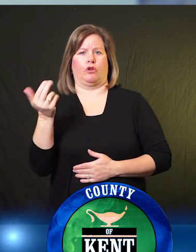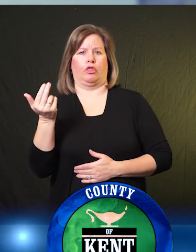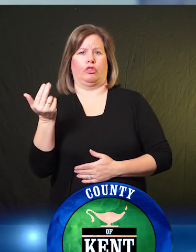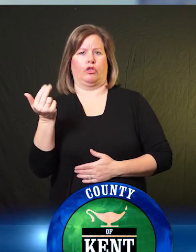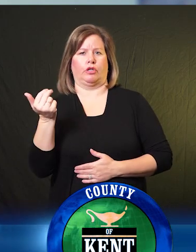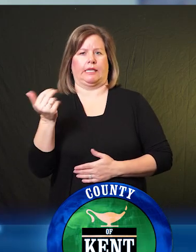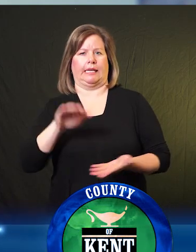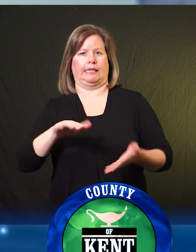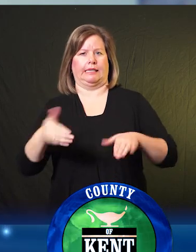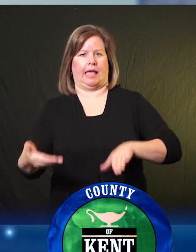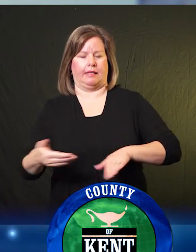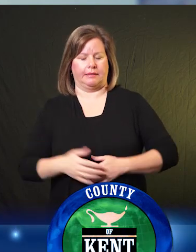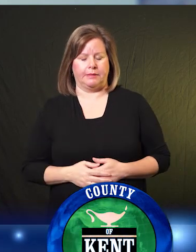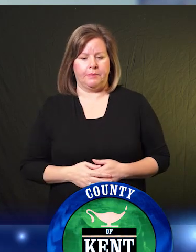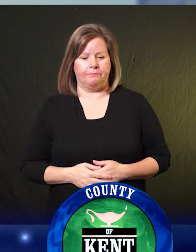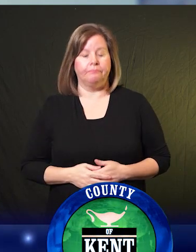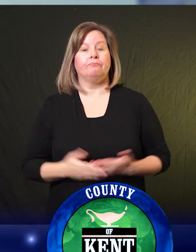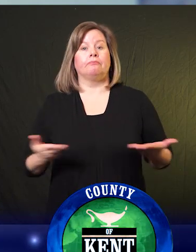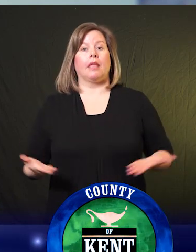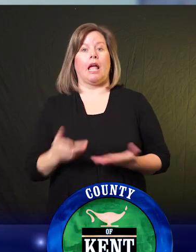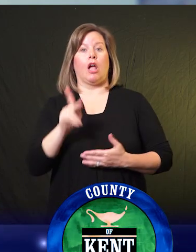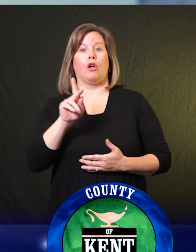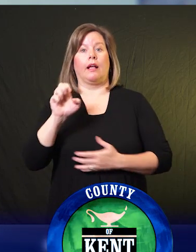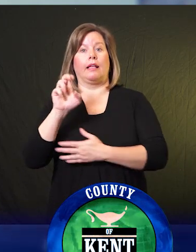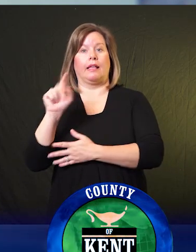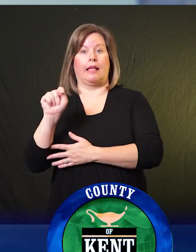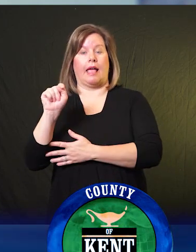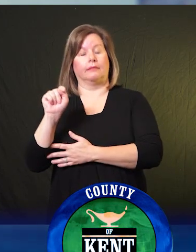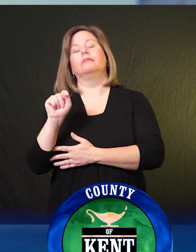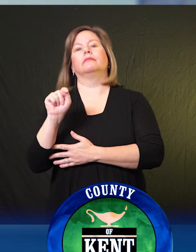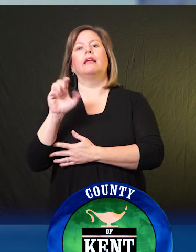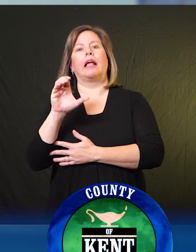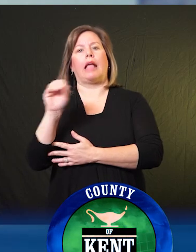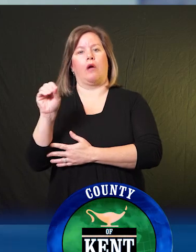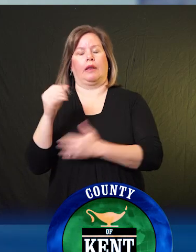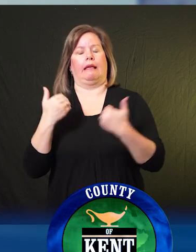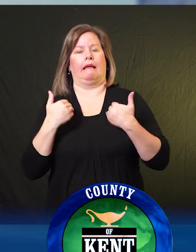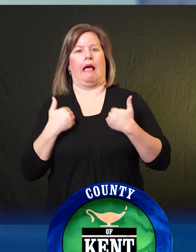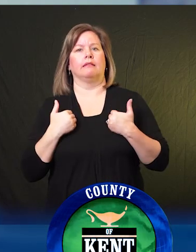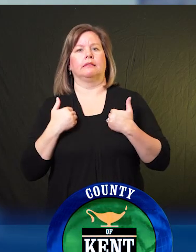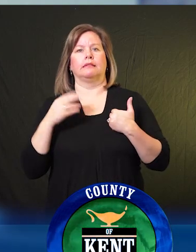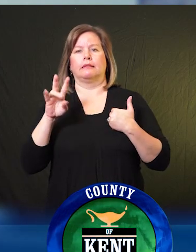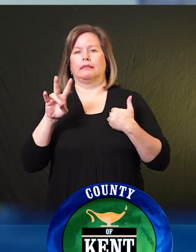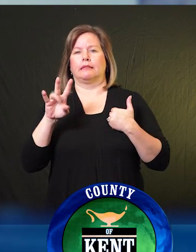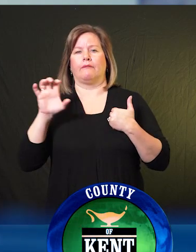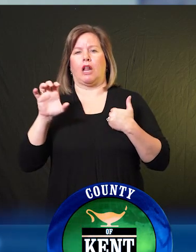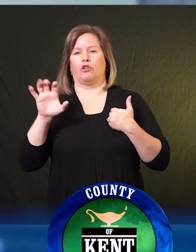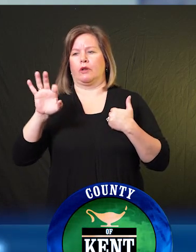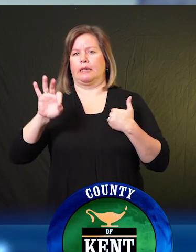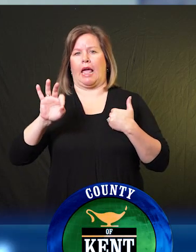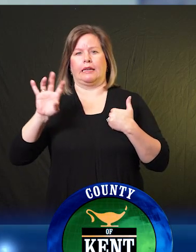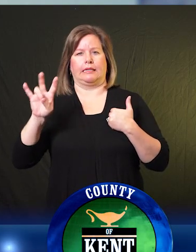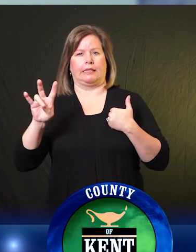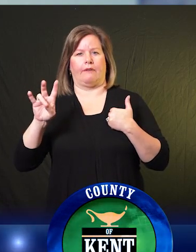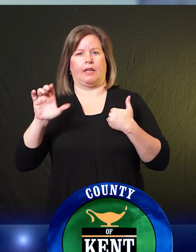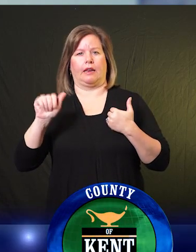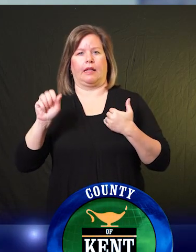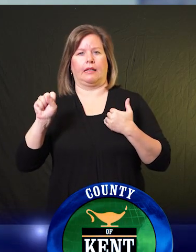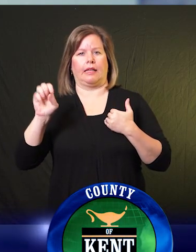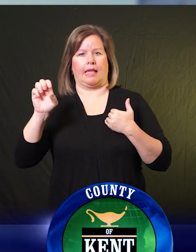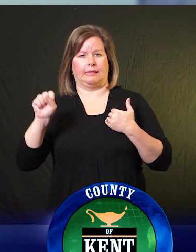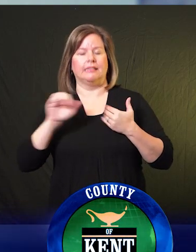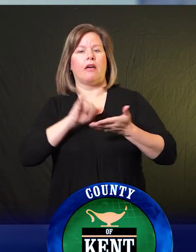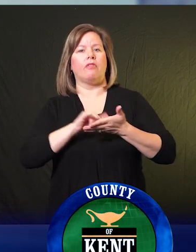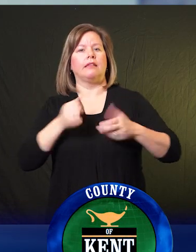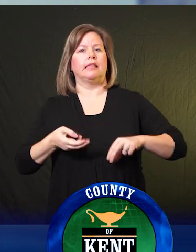2,813 deaths. Here in Kent County, as of this morning anyway, we're at 797 cases of COVID-19, which